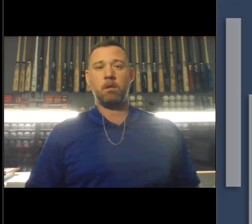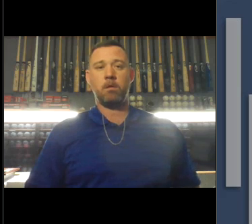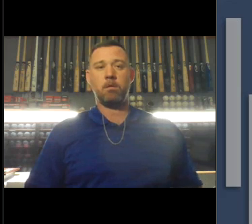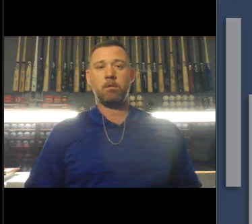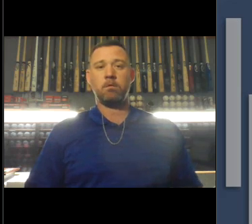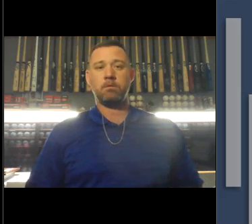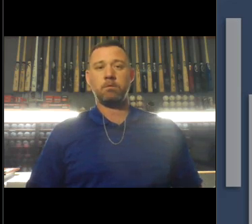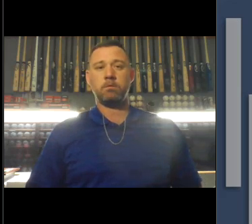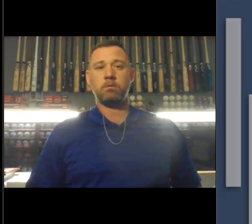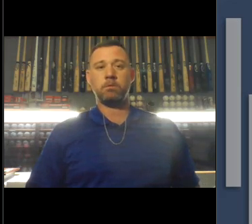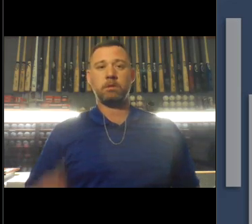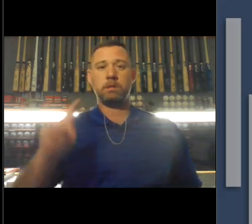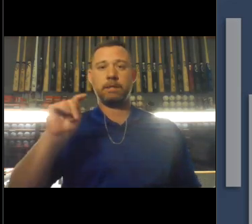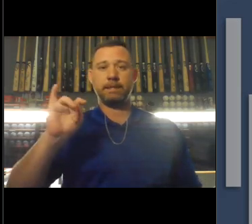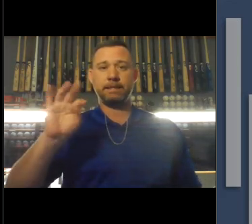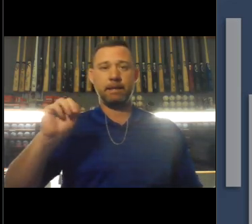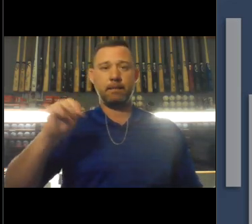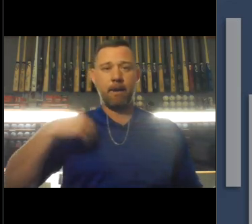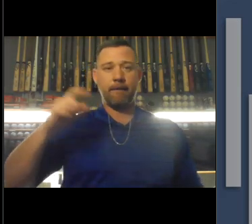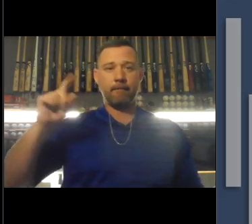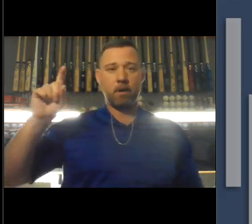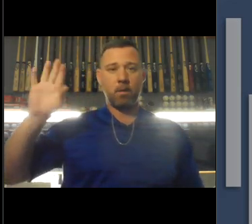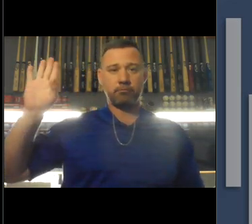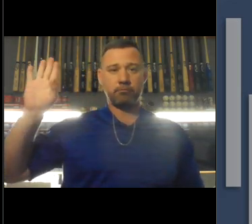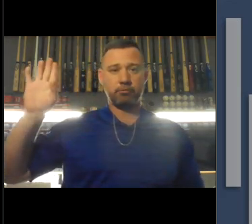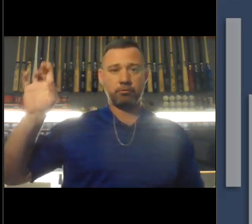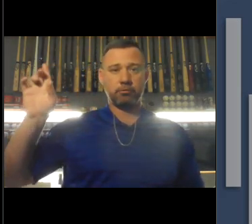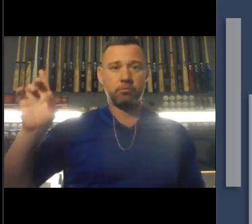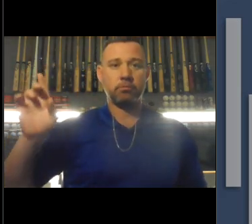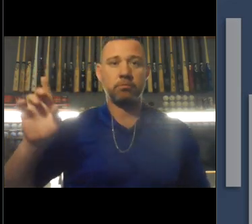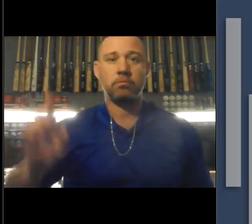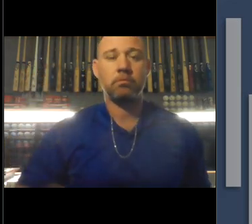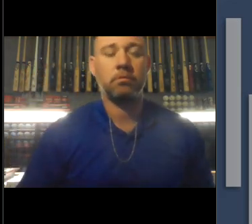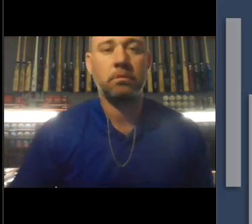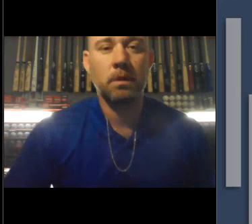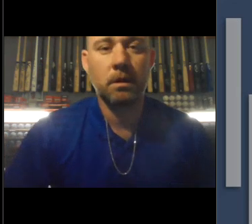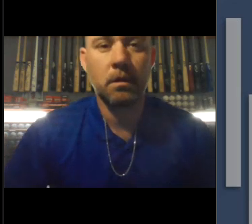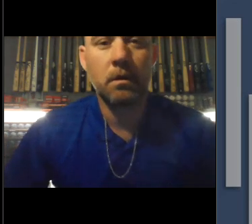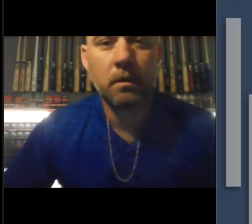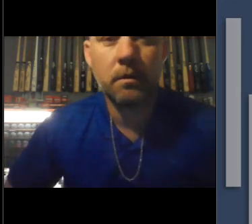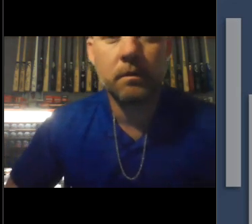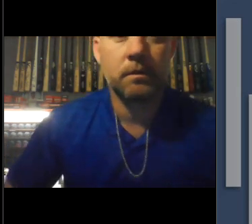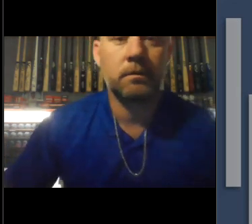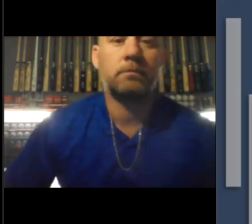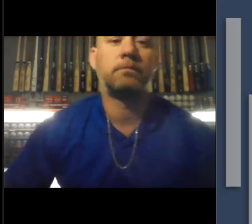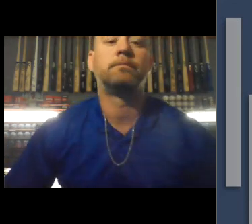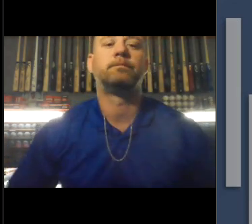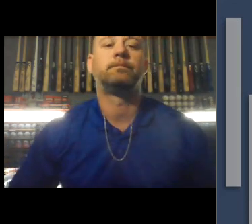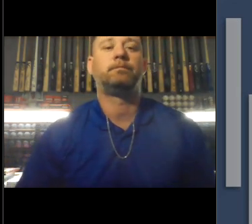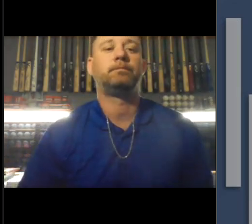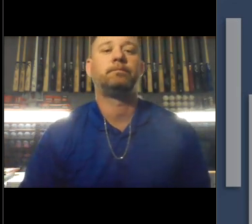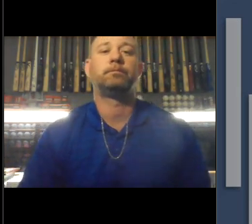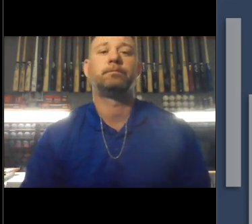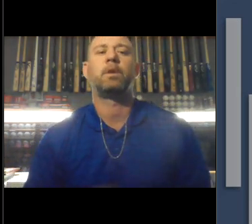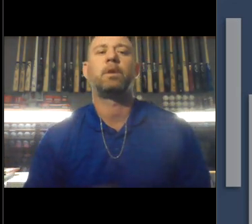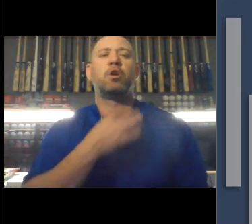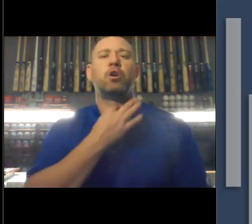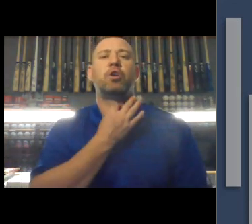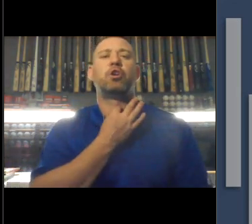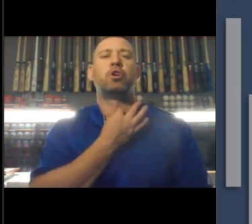Tim has a question. Yeah. I don't have a button to press or anything. I was just curious,